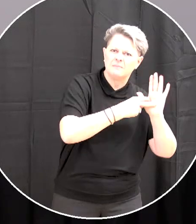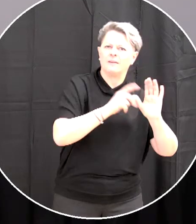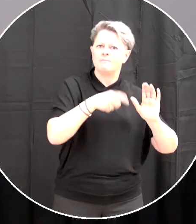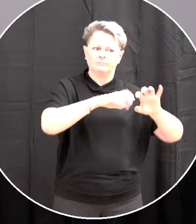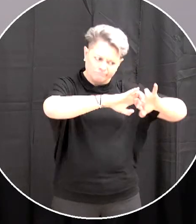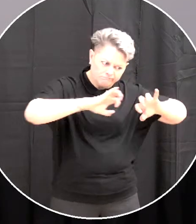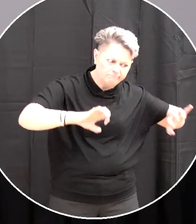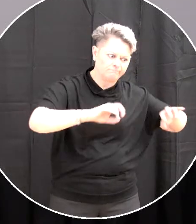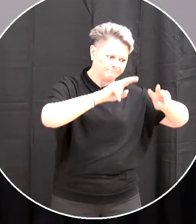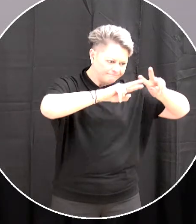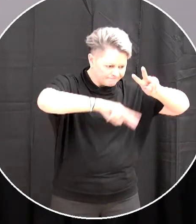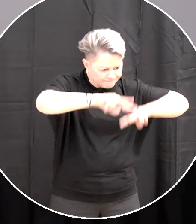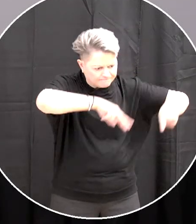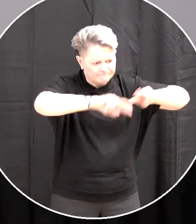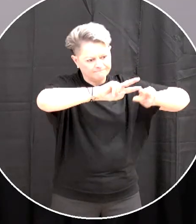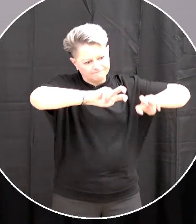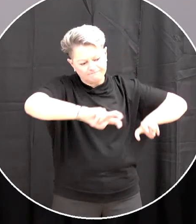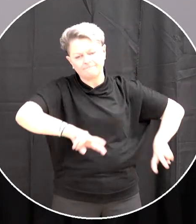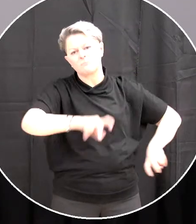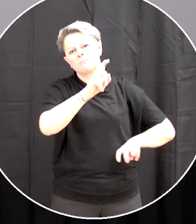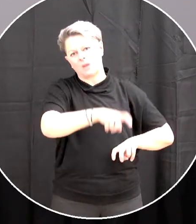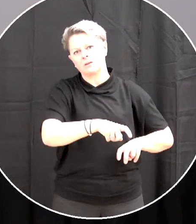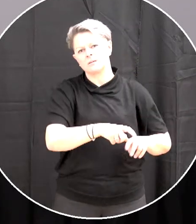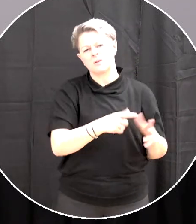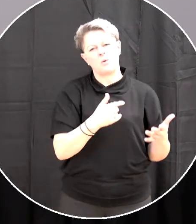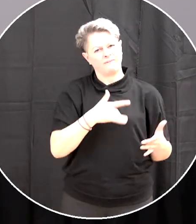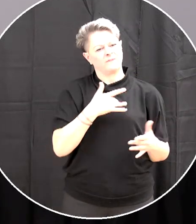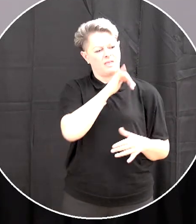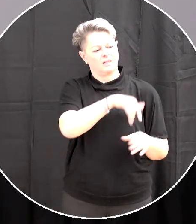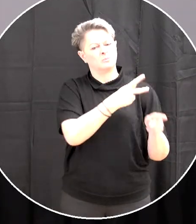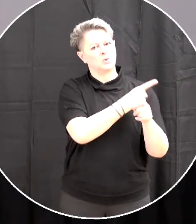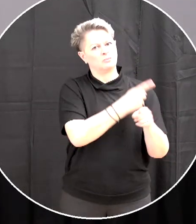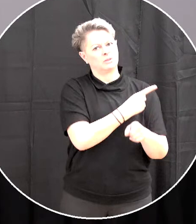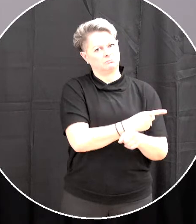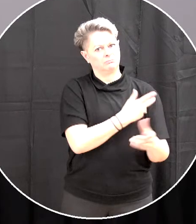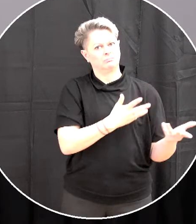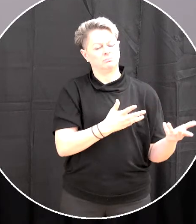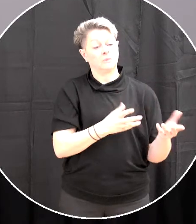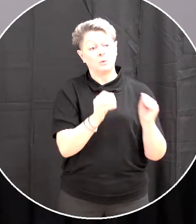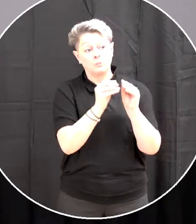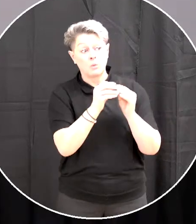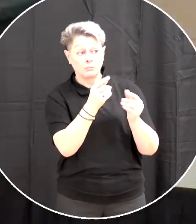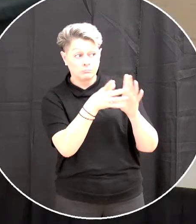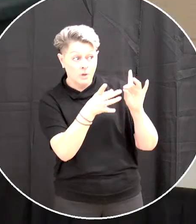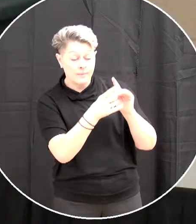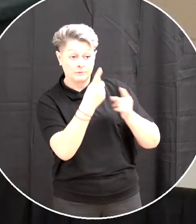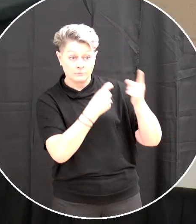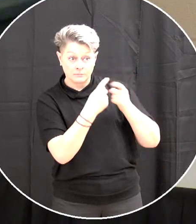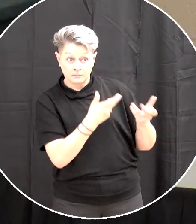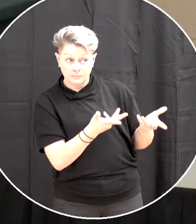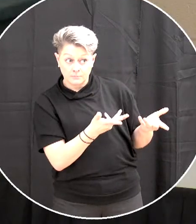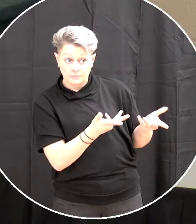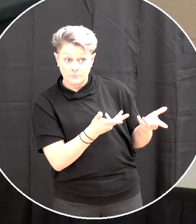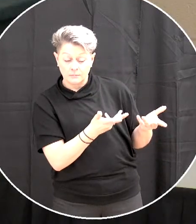So it is the appropriate group to look through that, I think. Okay. Any further commentary from the trustees?